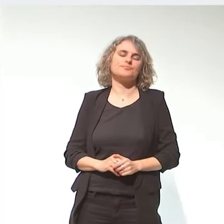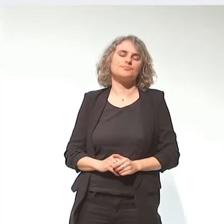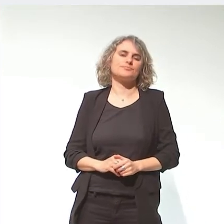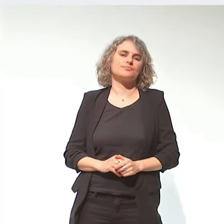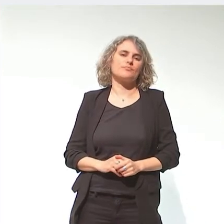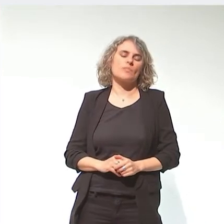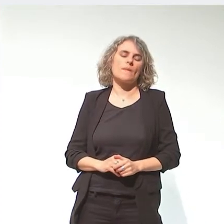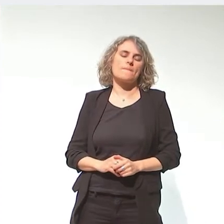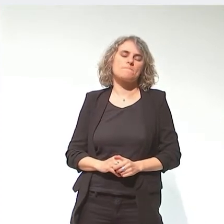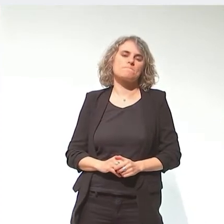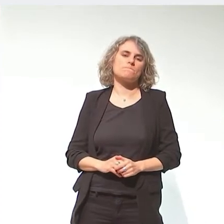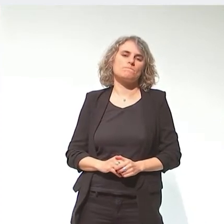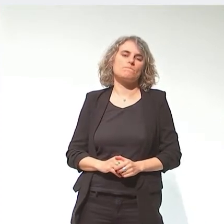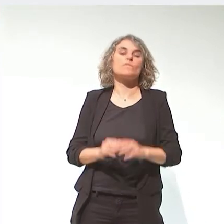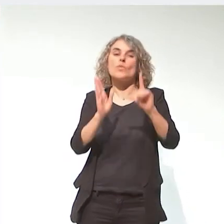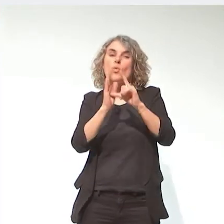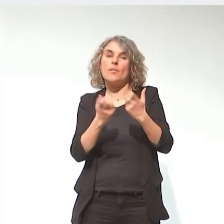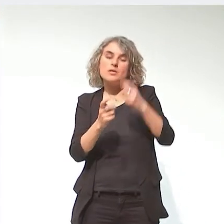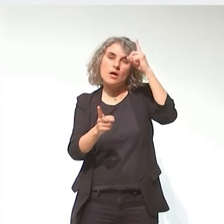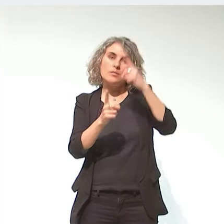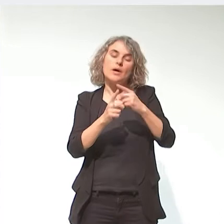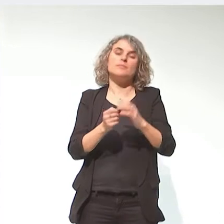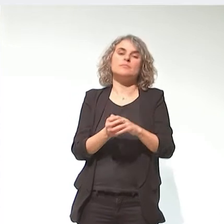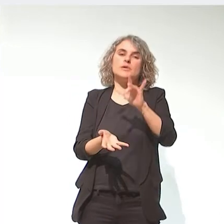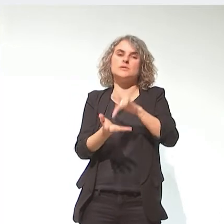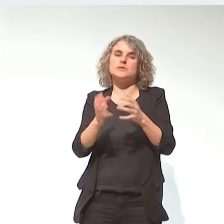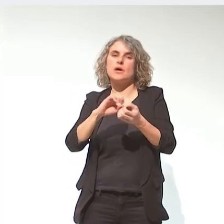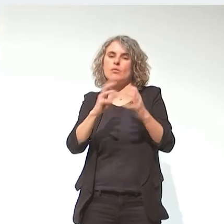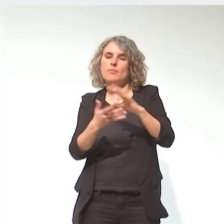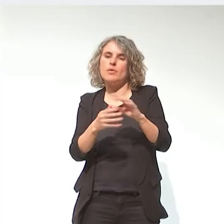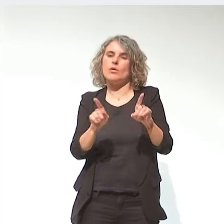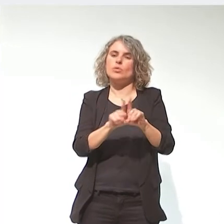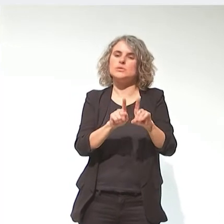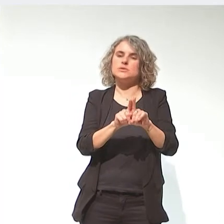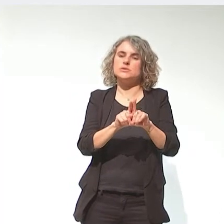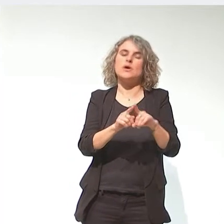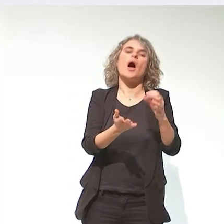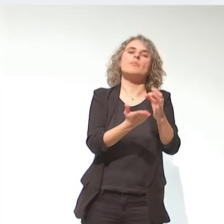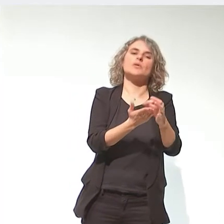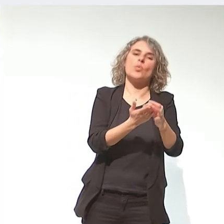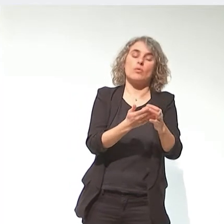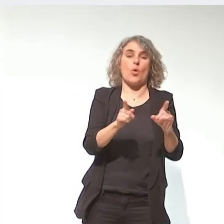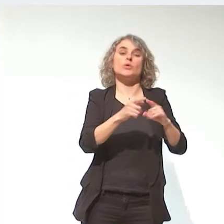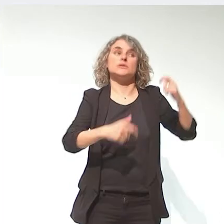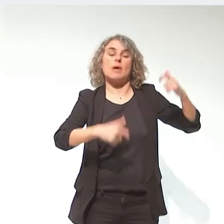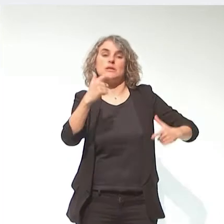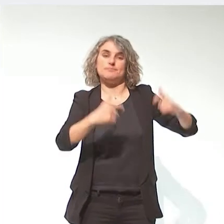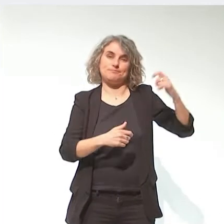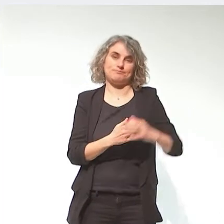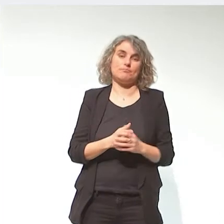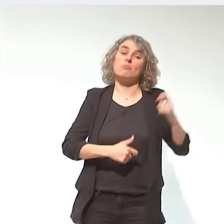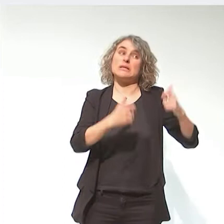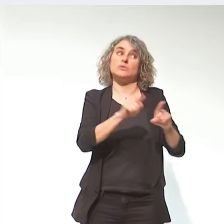we also regulate access to the built environment through the Building Act. We